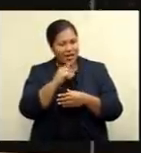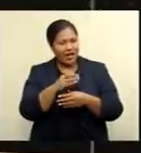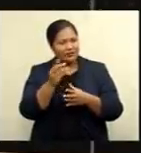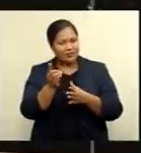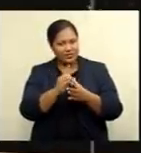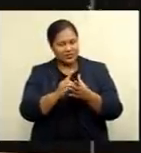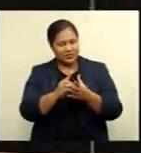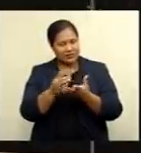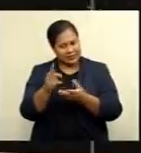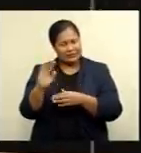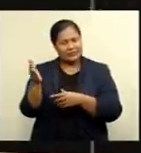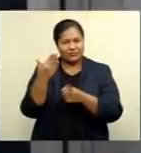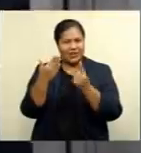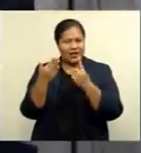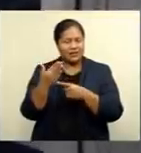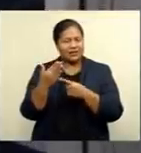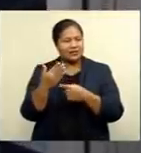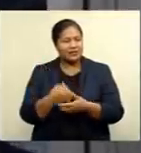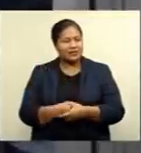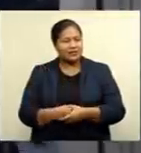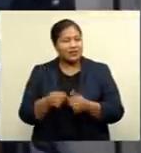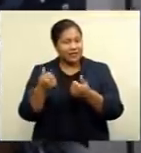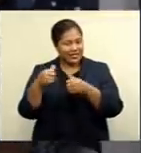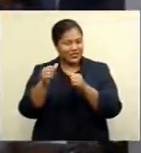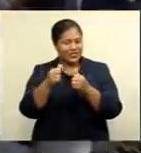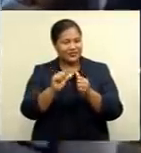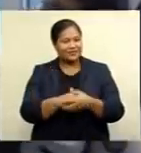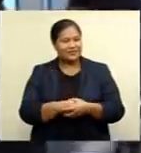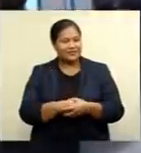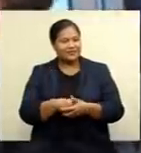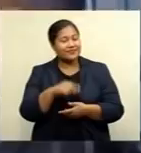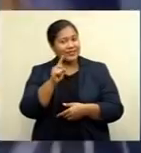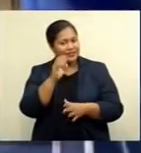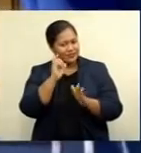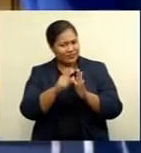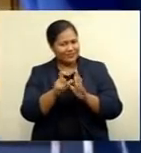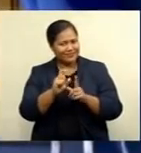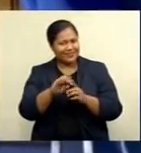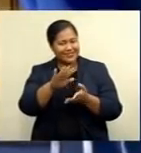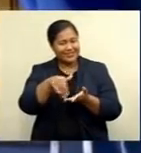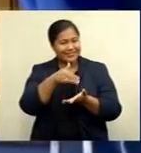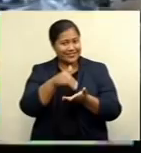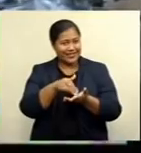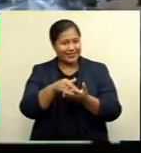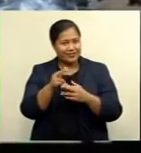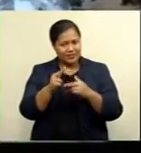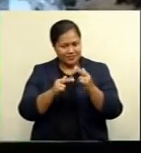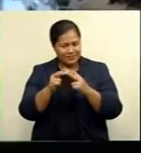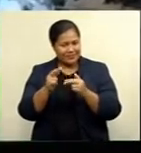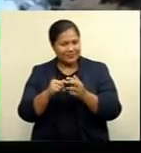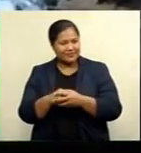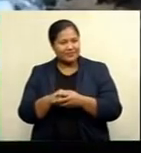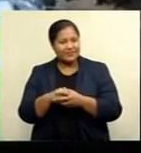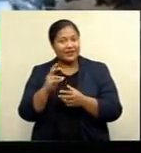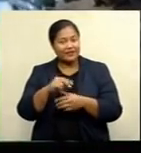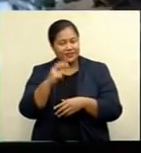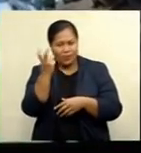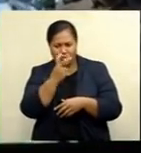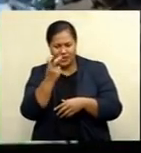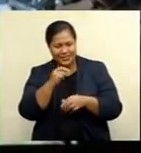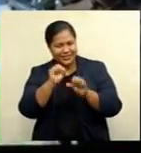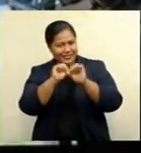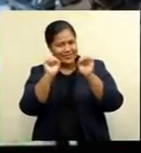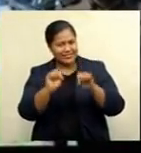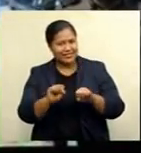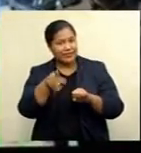results. Ritika Pratap reports. This Command and Coordination Center has state-of-the-art monitoring systems that